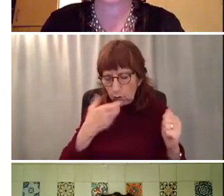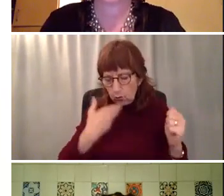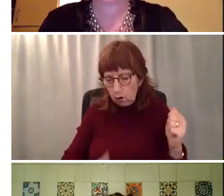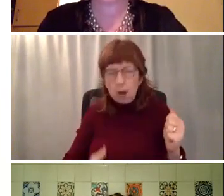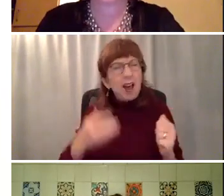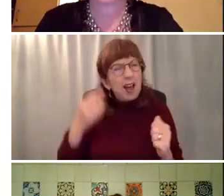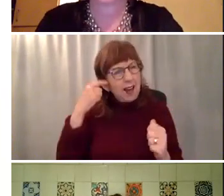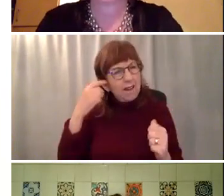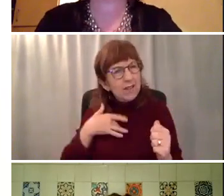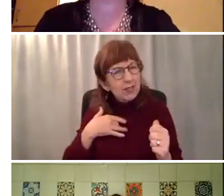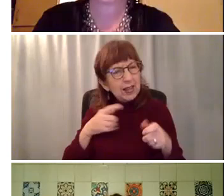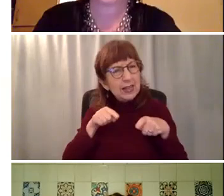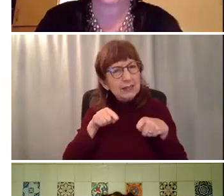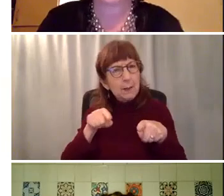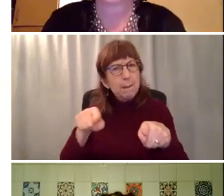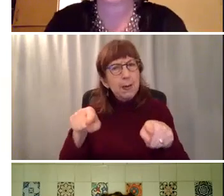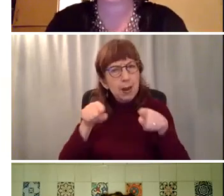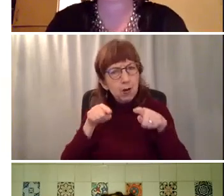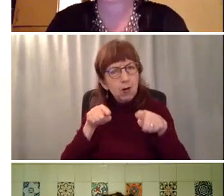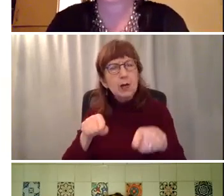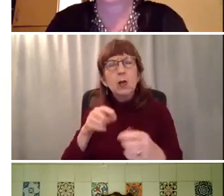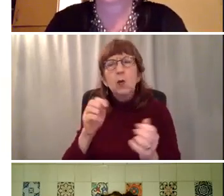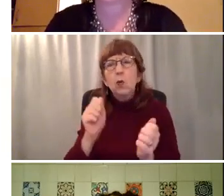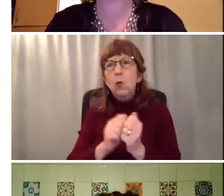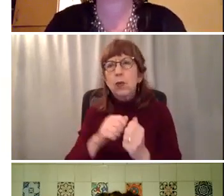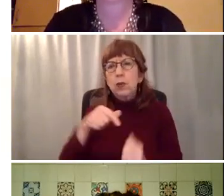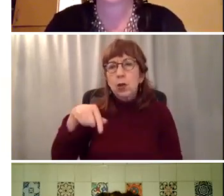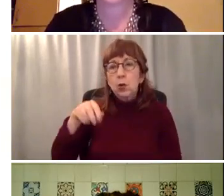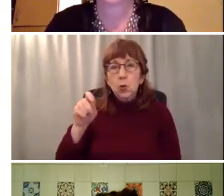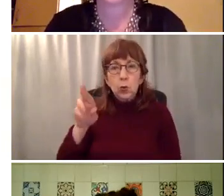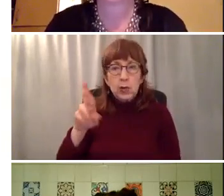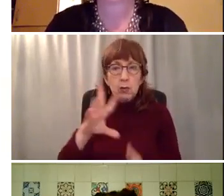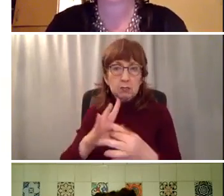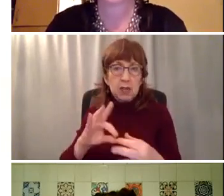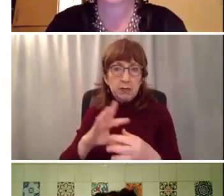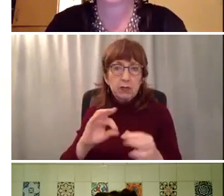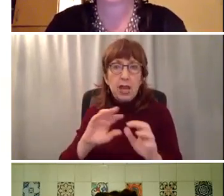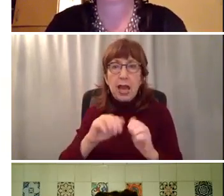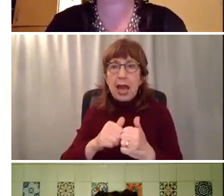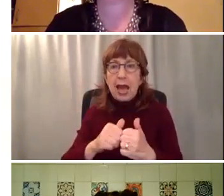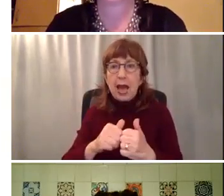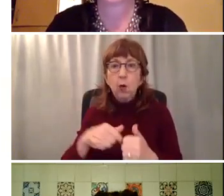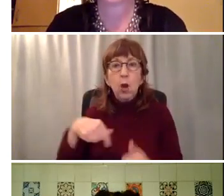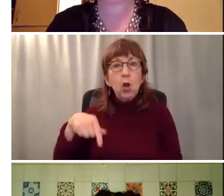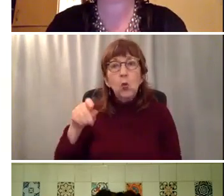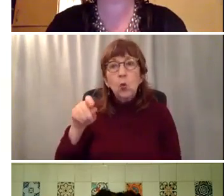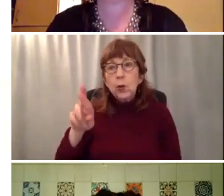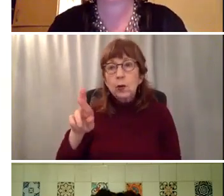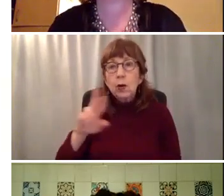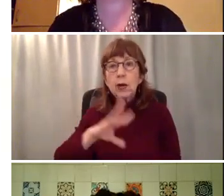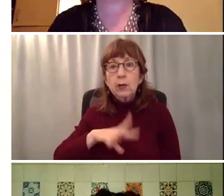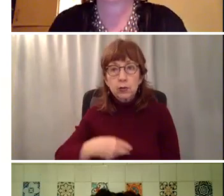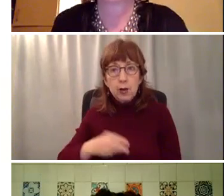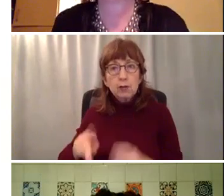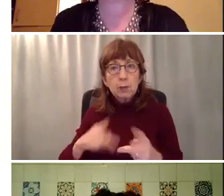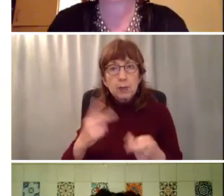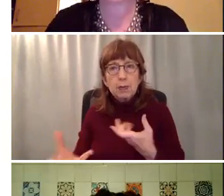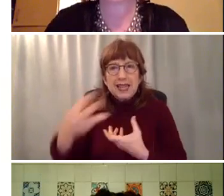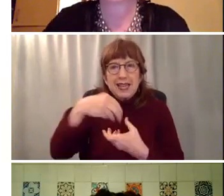I feel like that has a lot of parallels into a queer narrative or how we queer and trans people can inhabit space.